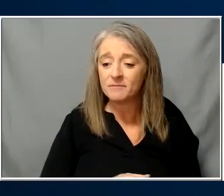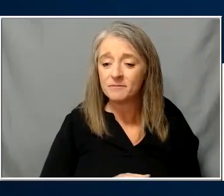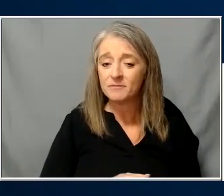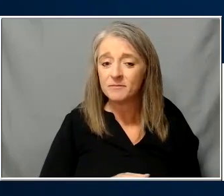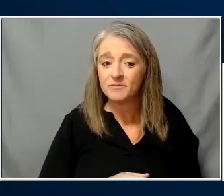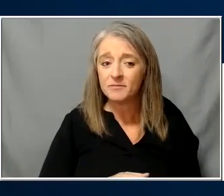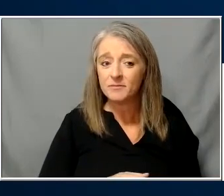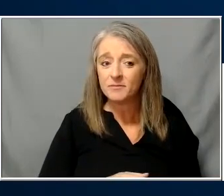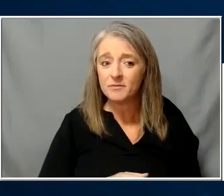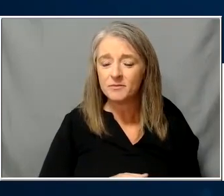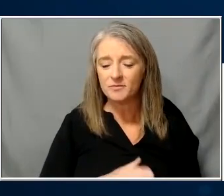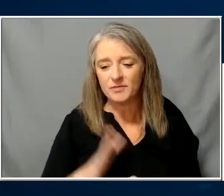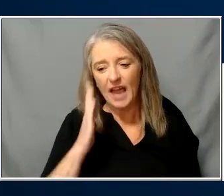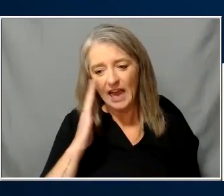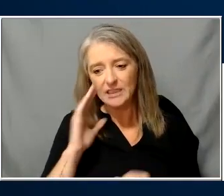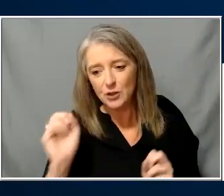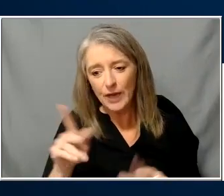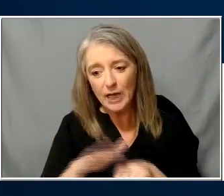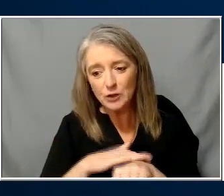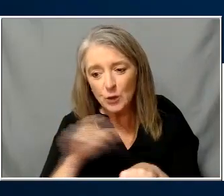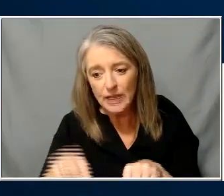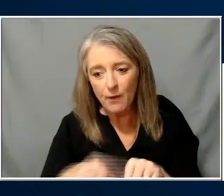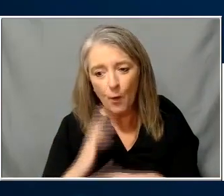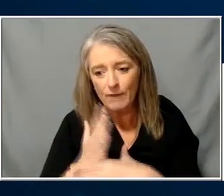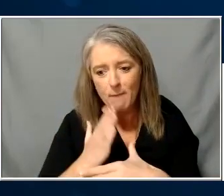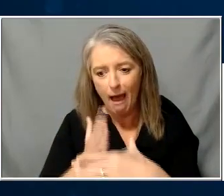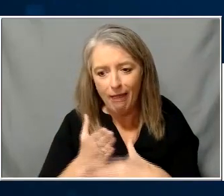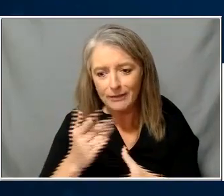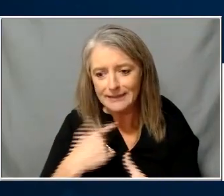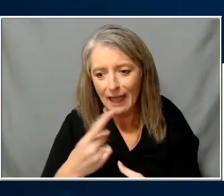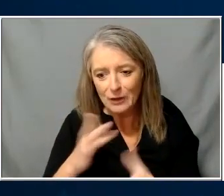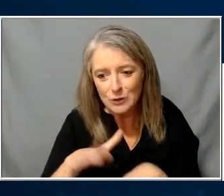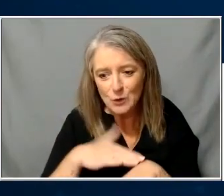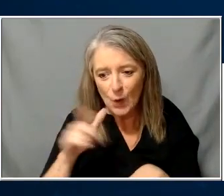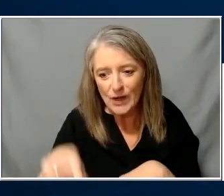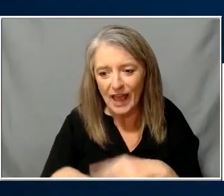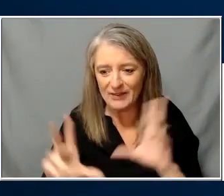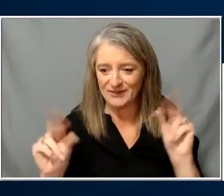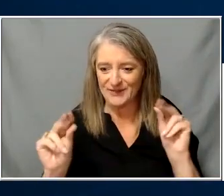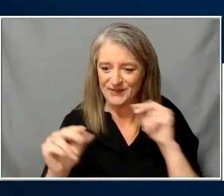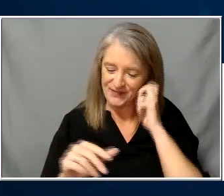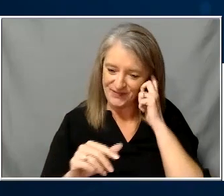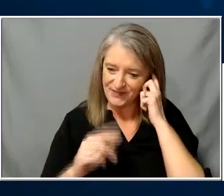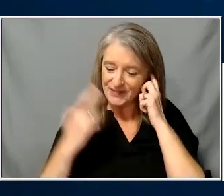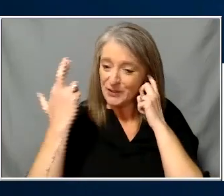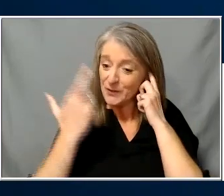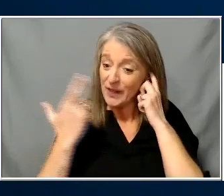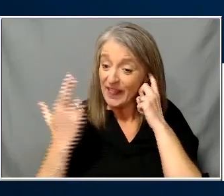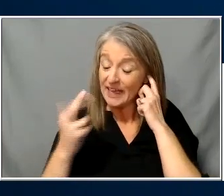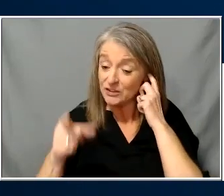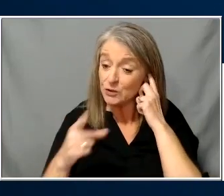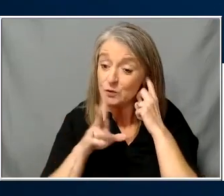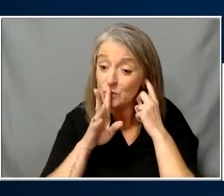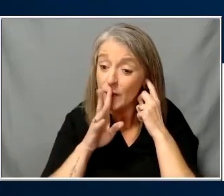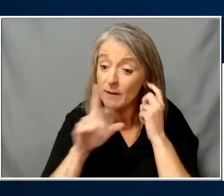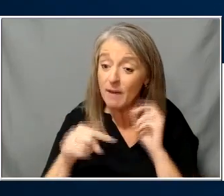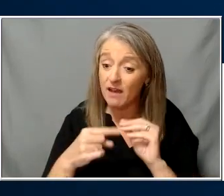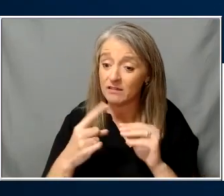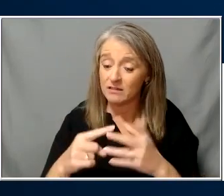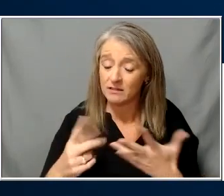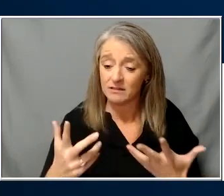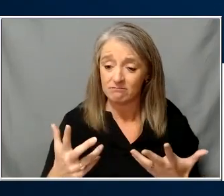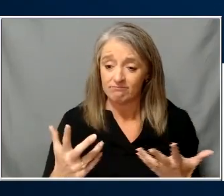know that's never going to happen, so I won't even bother. And it made me realize it's like just you talking about the things that you do. It's like you're